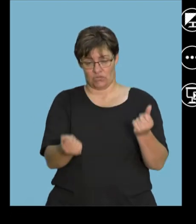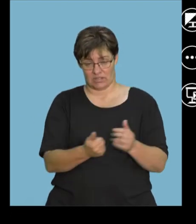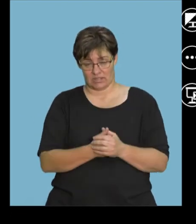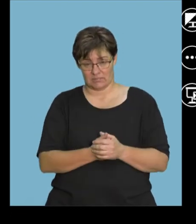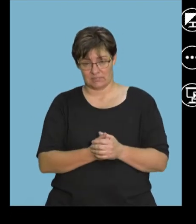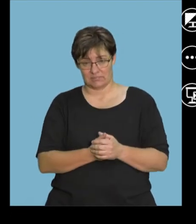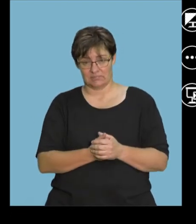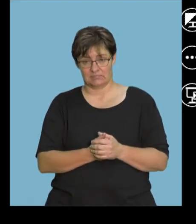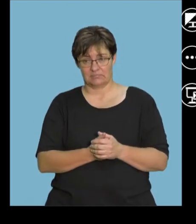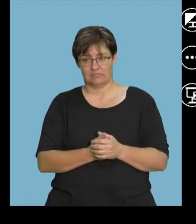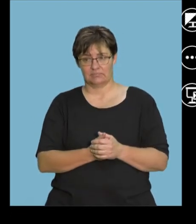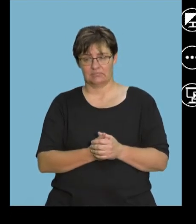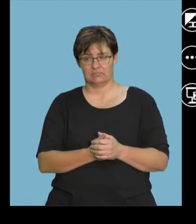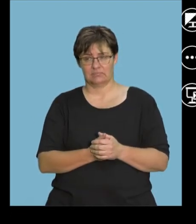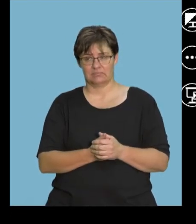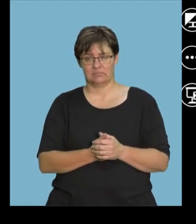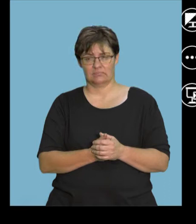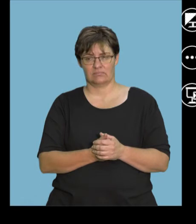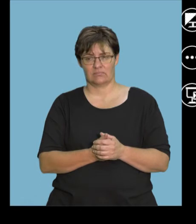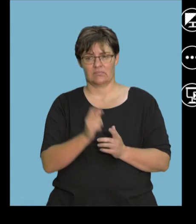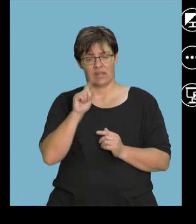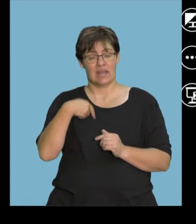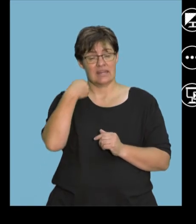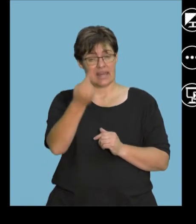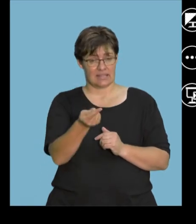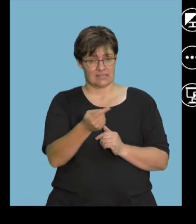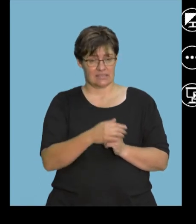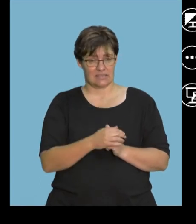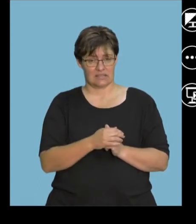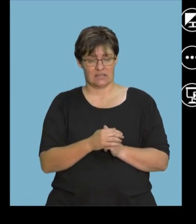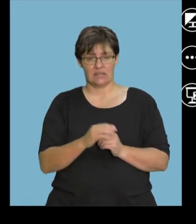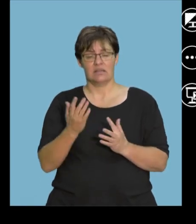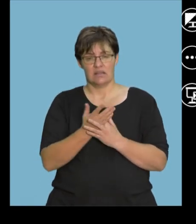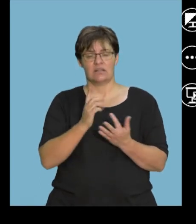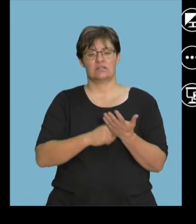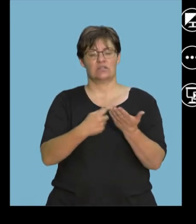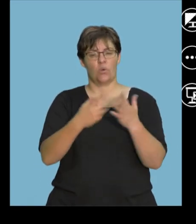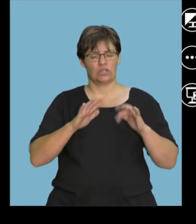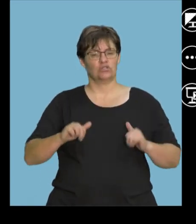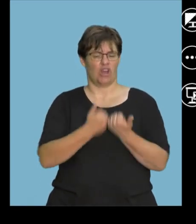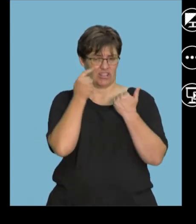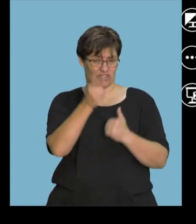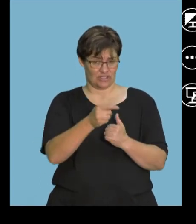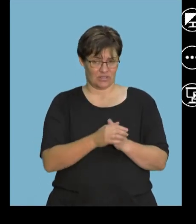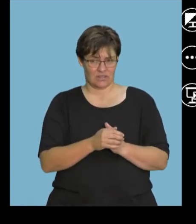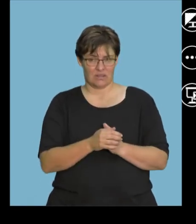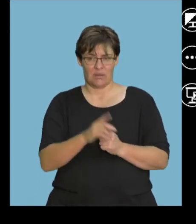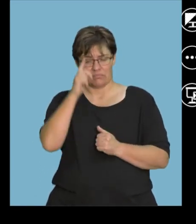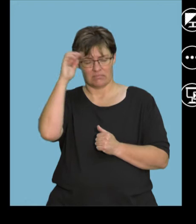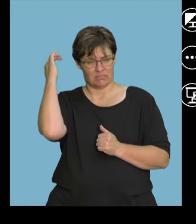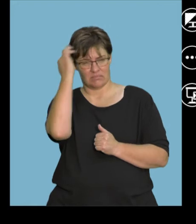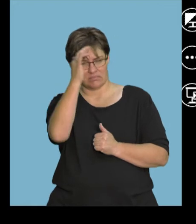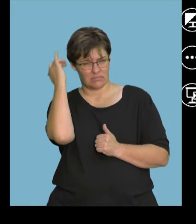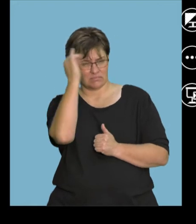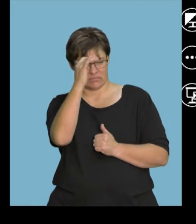actually magnetic materials, right? Okay, and in the next session, I'll just challenge